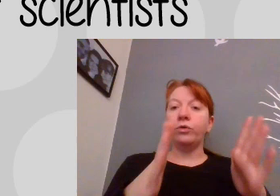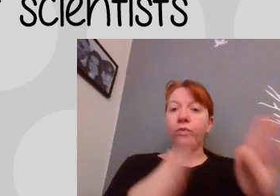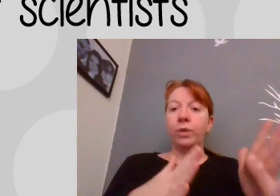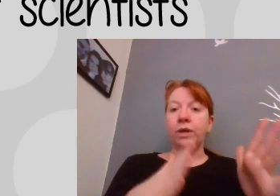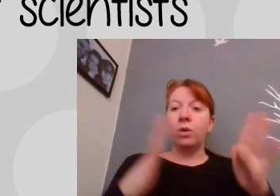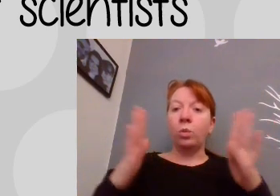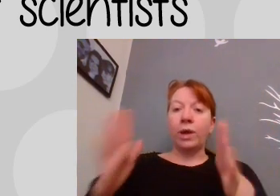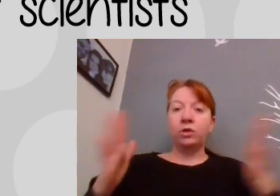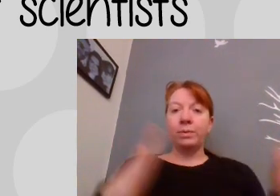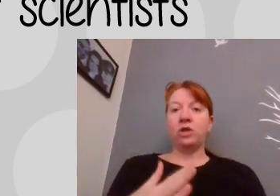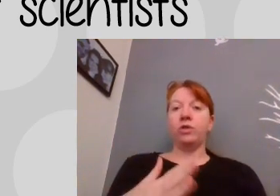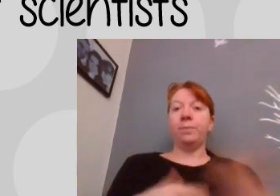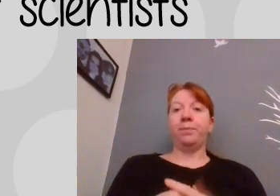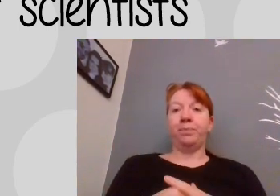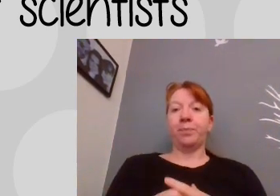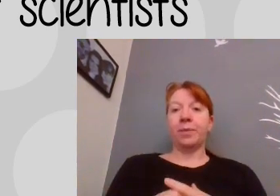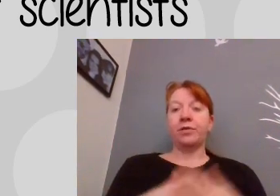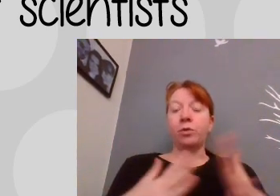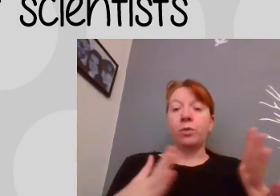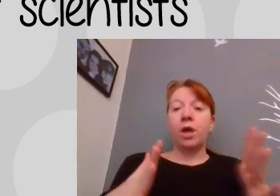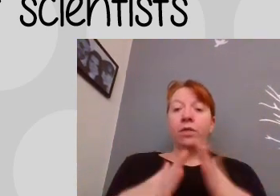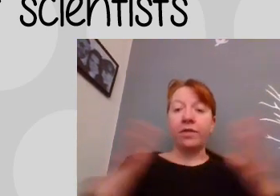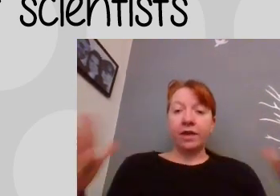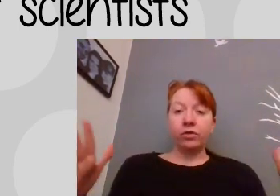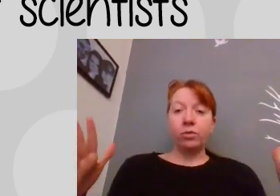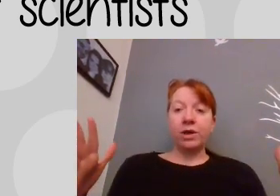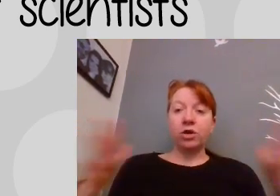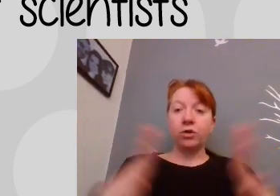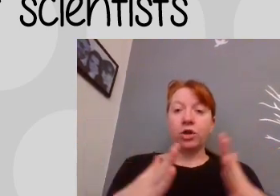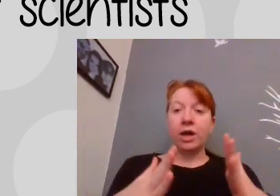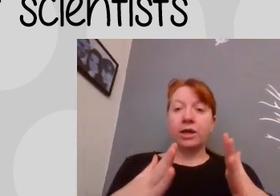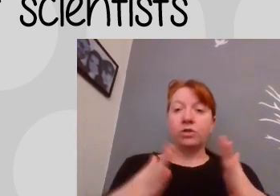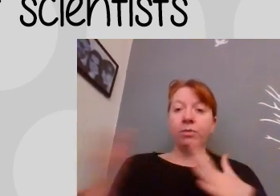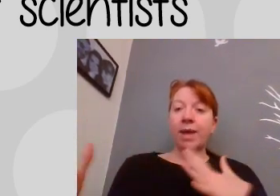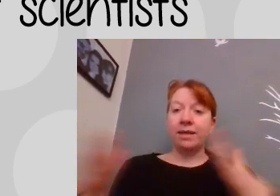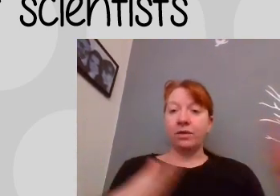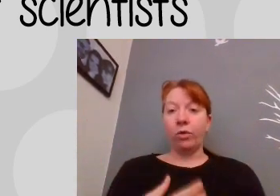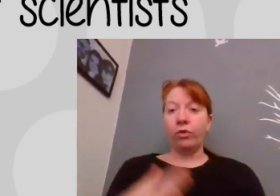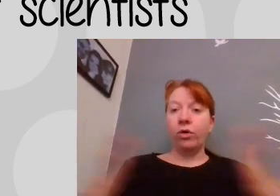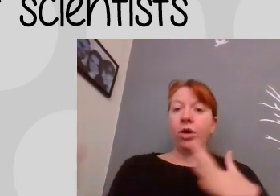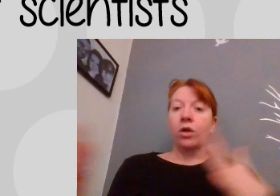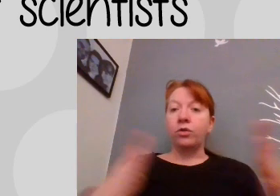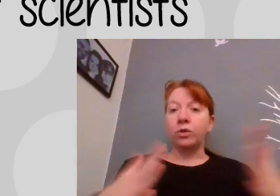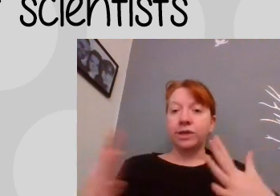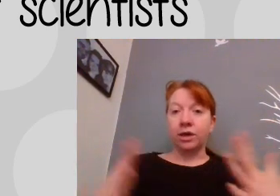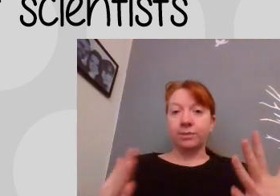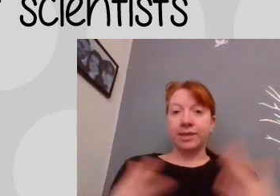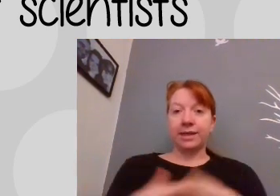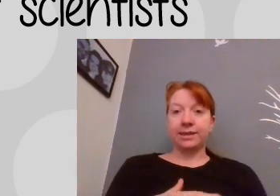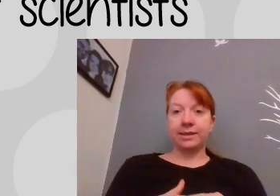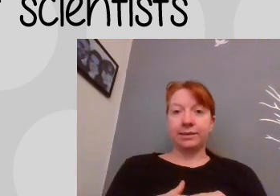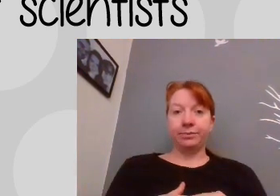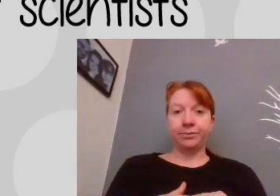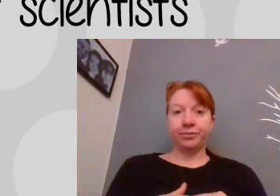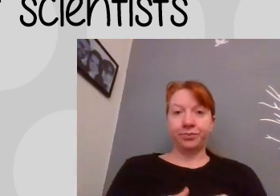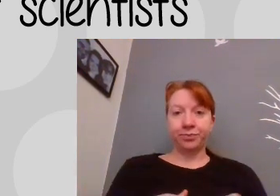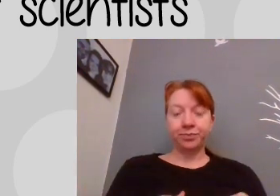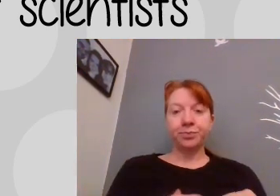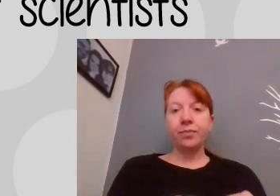and what you're doing when you measure them. So the things that you measure could change depending on your